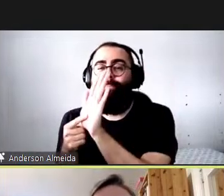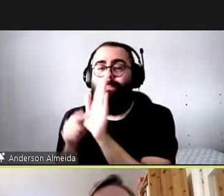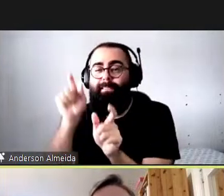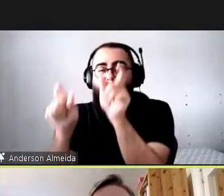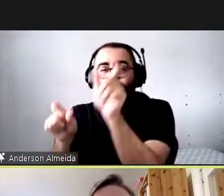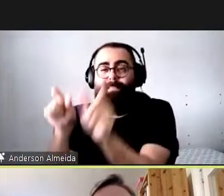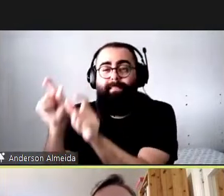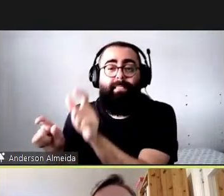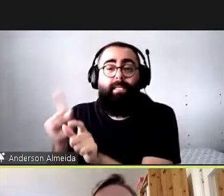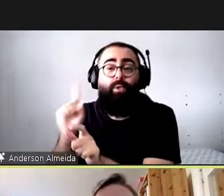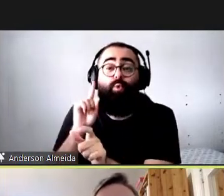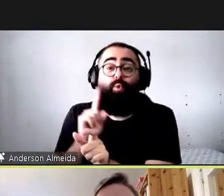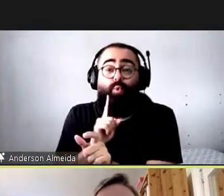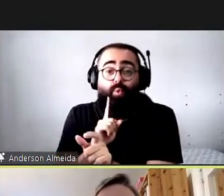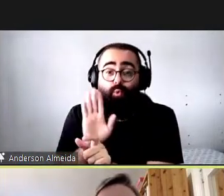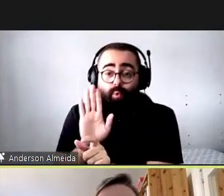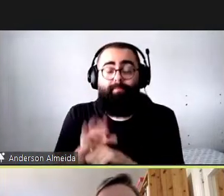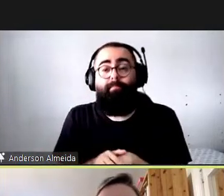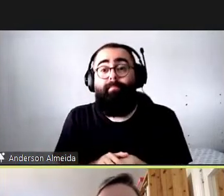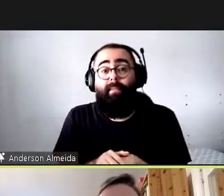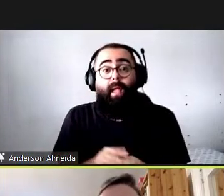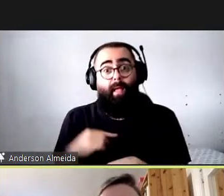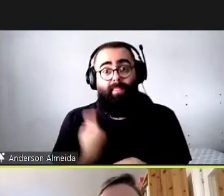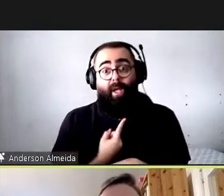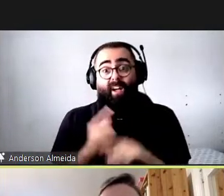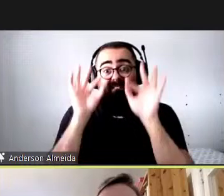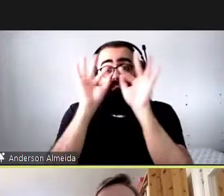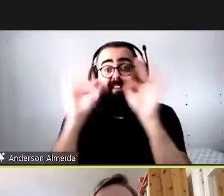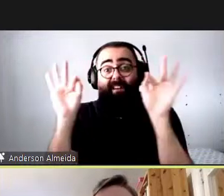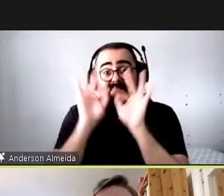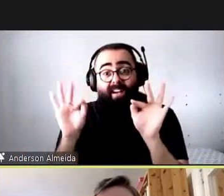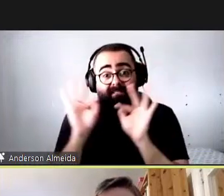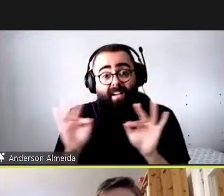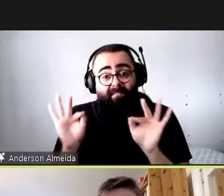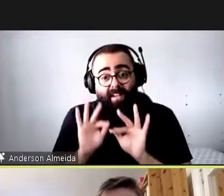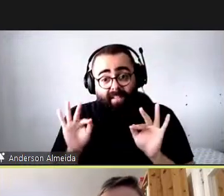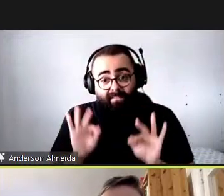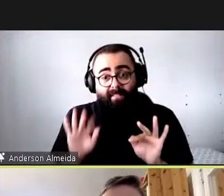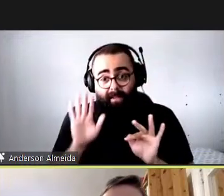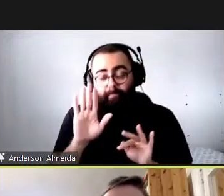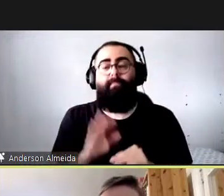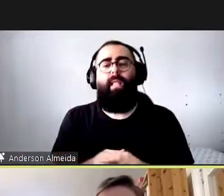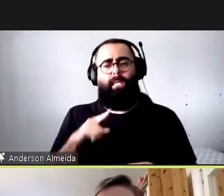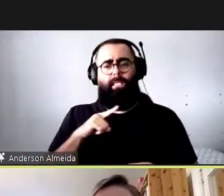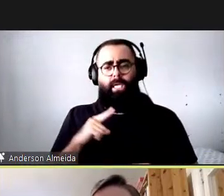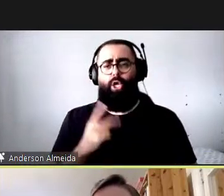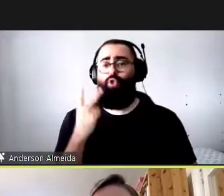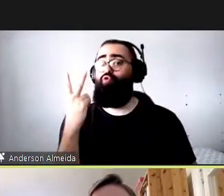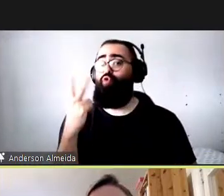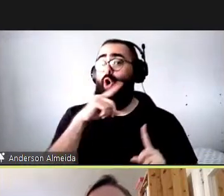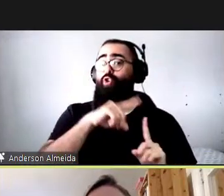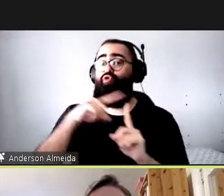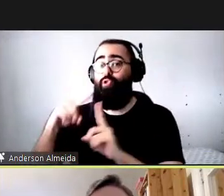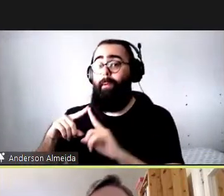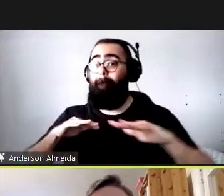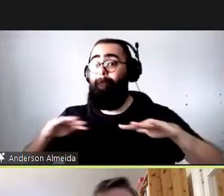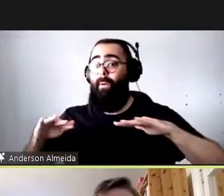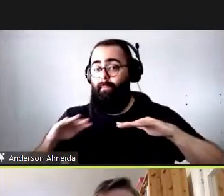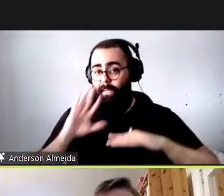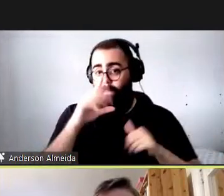utterances where the target sign either had a movement towards the body or a movement away from the body.